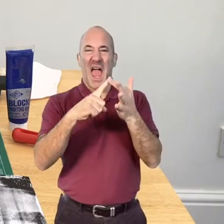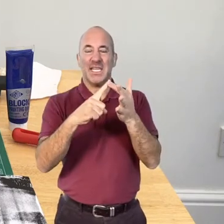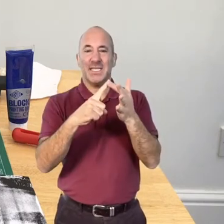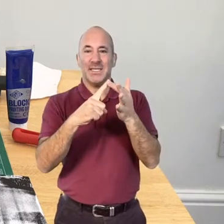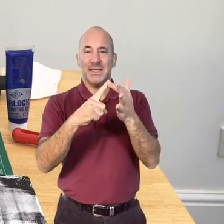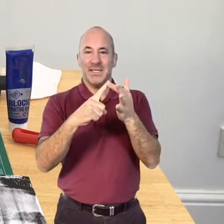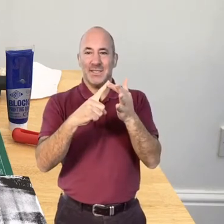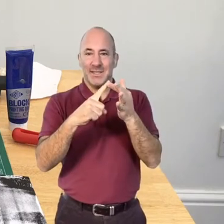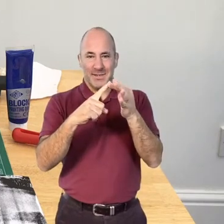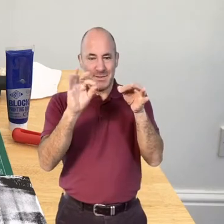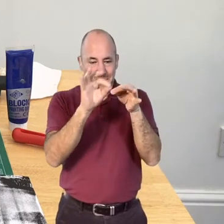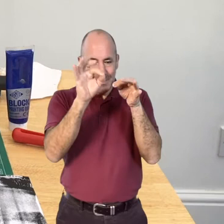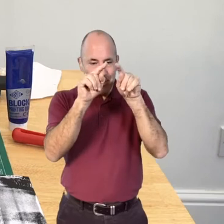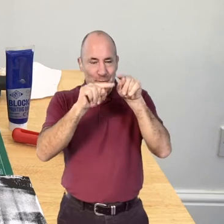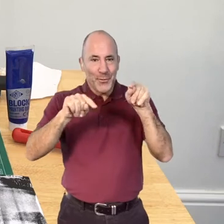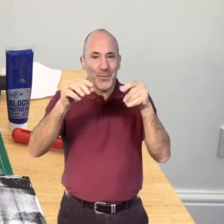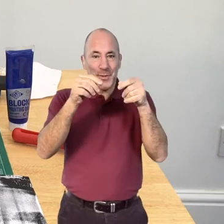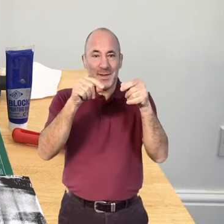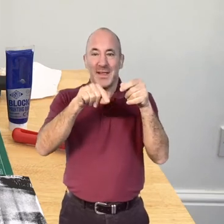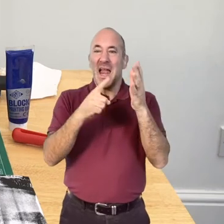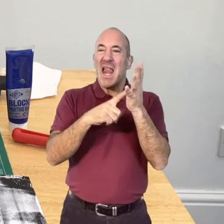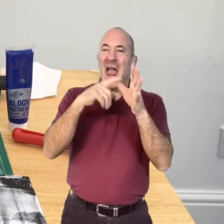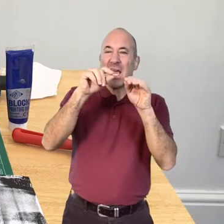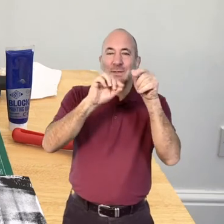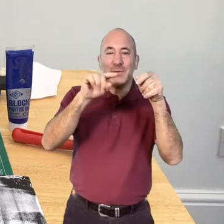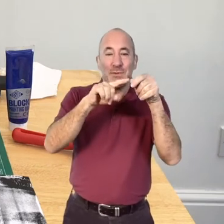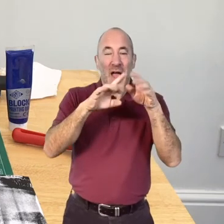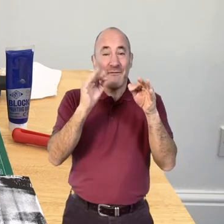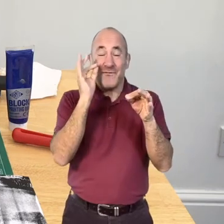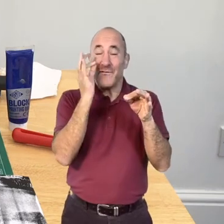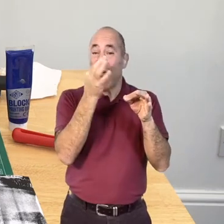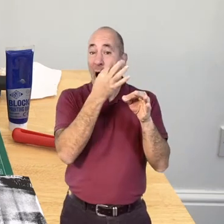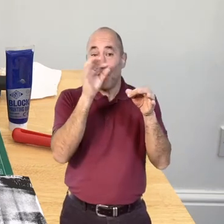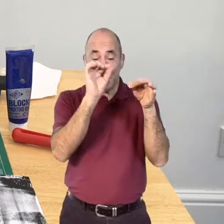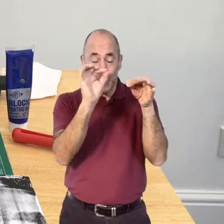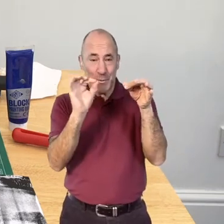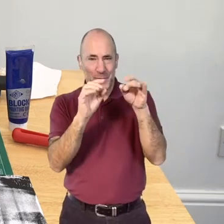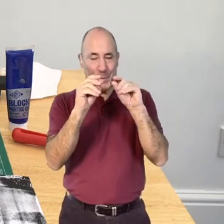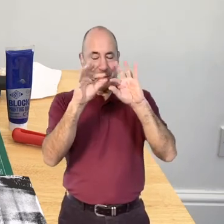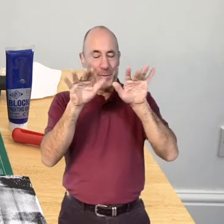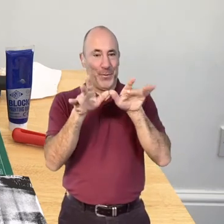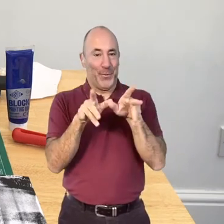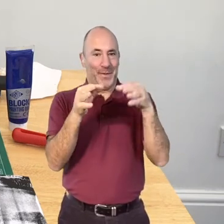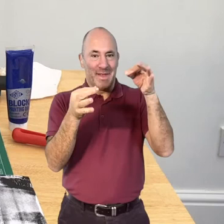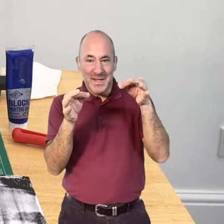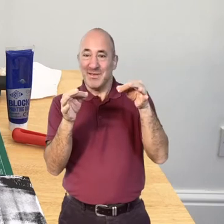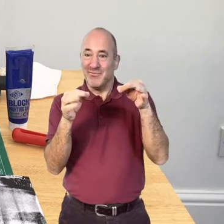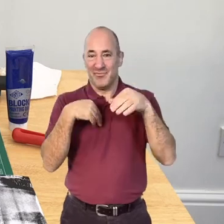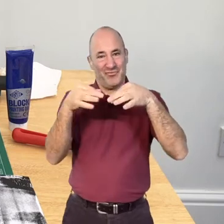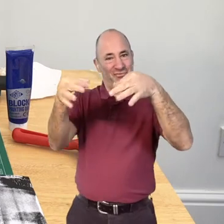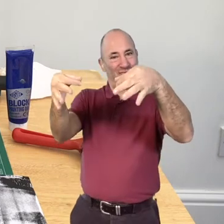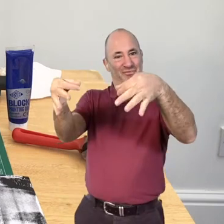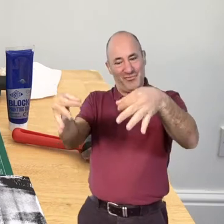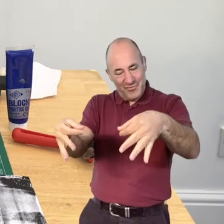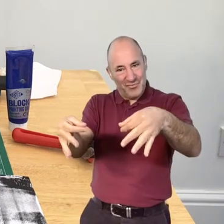We have lace. When the lace has got lots of little flowers on it, so it's very frilly. So we'll place that